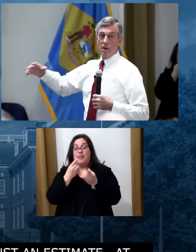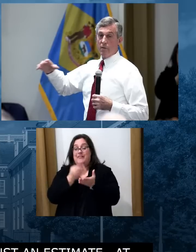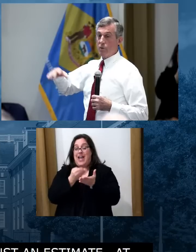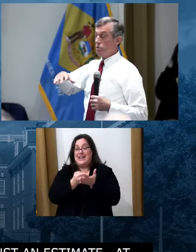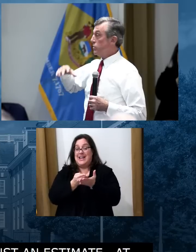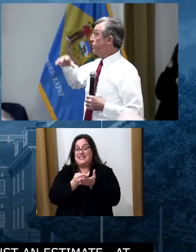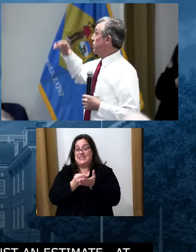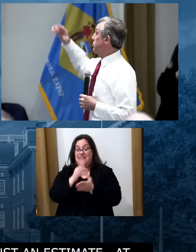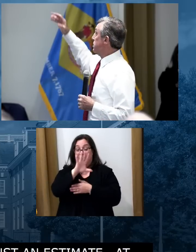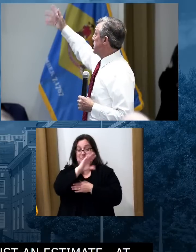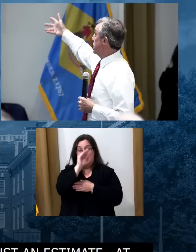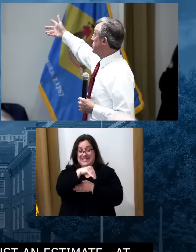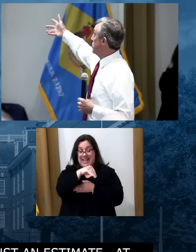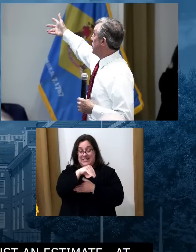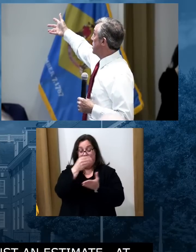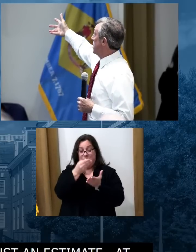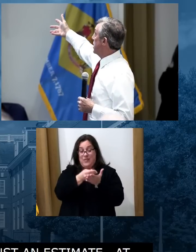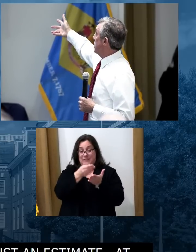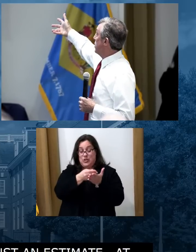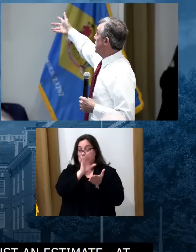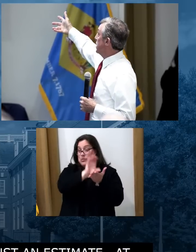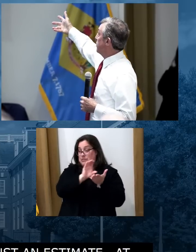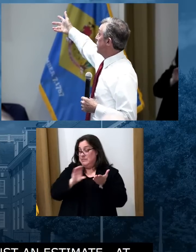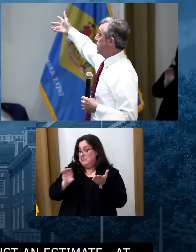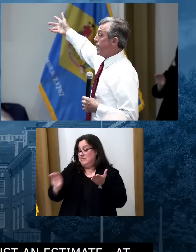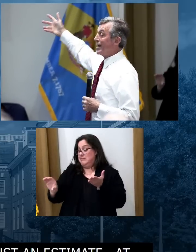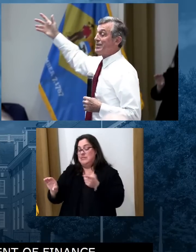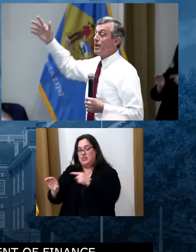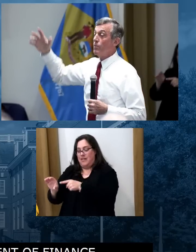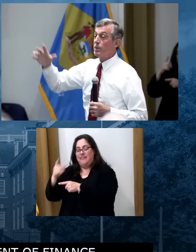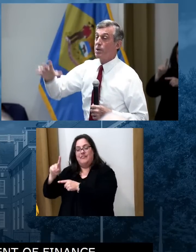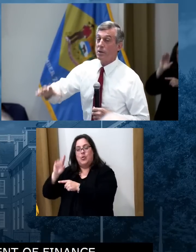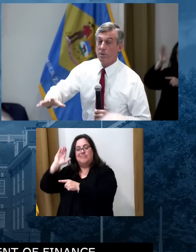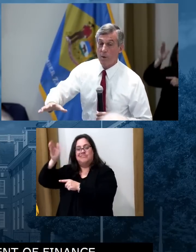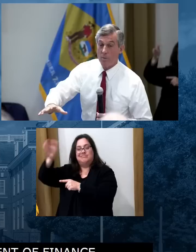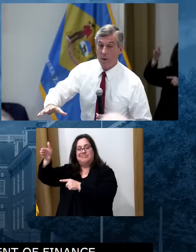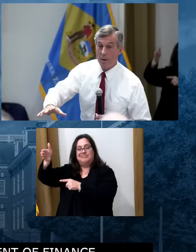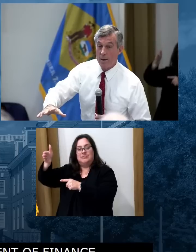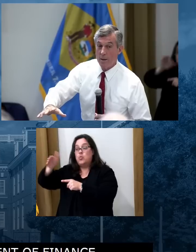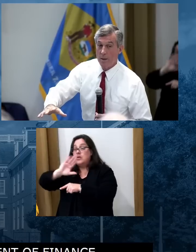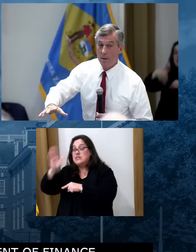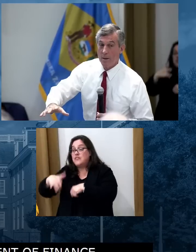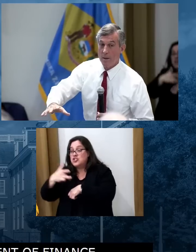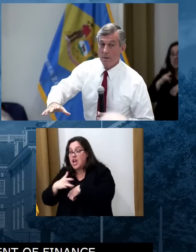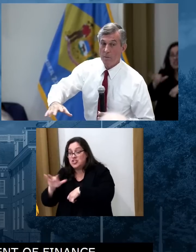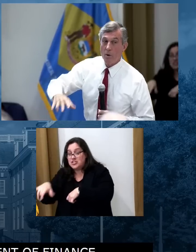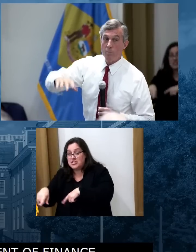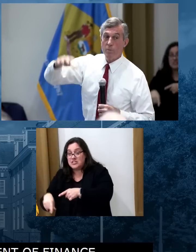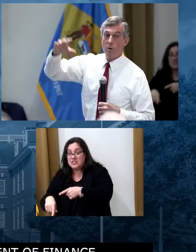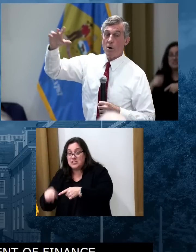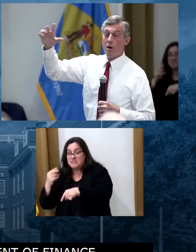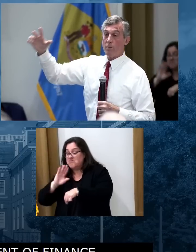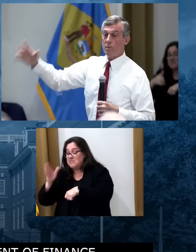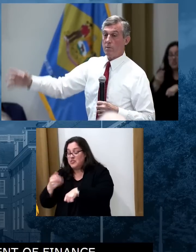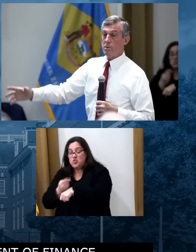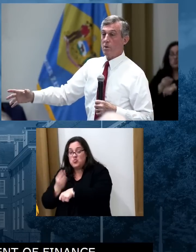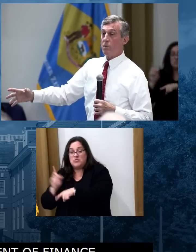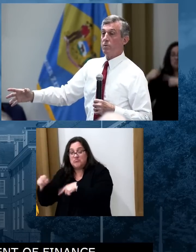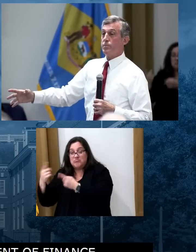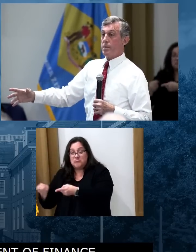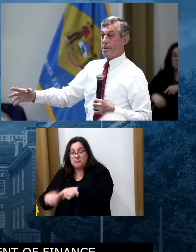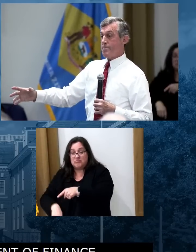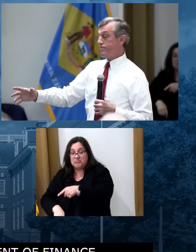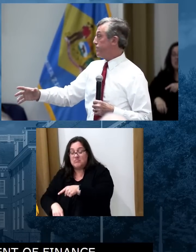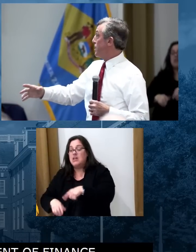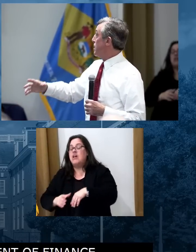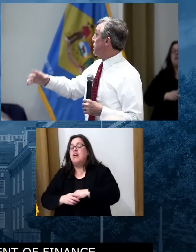5% of those revenues into a rainy day fund account. It's never been touched, by the way. There